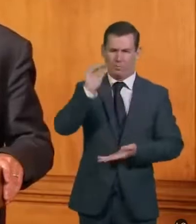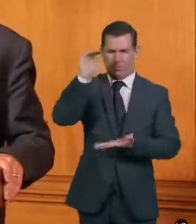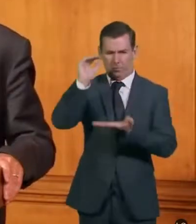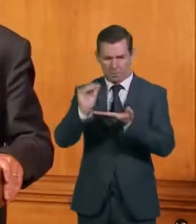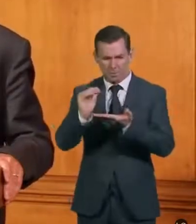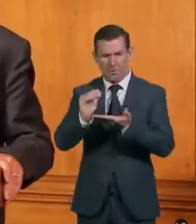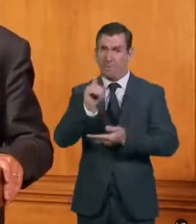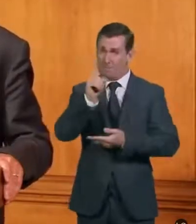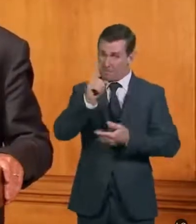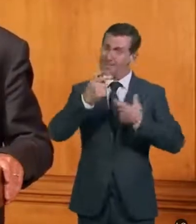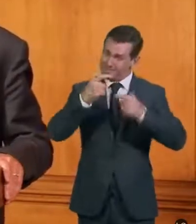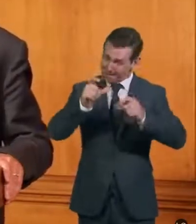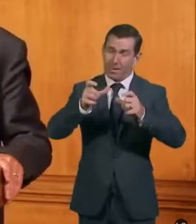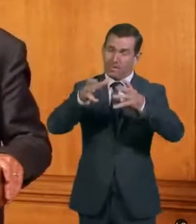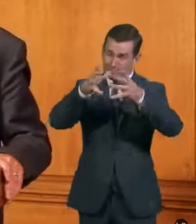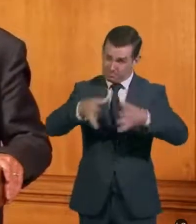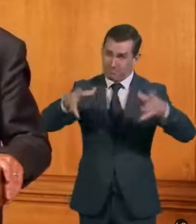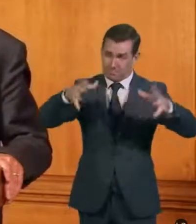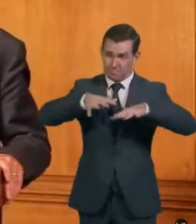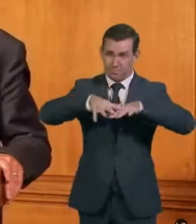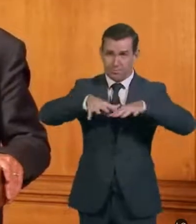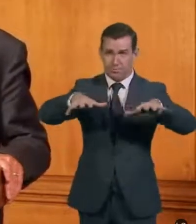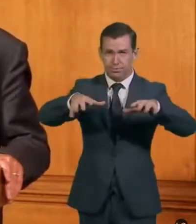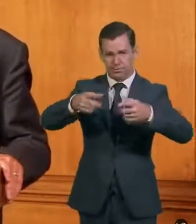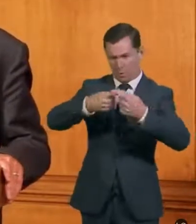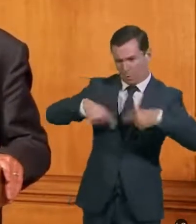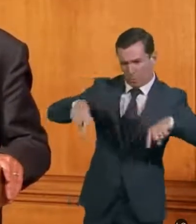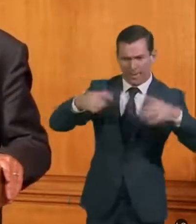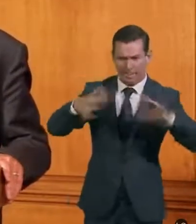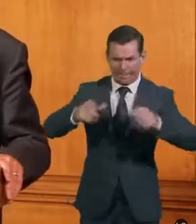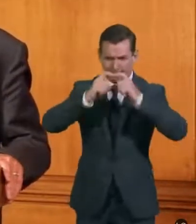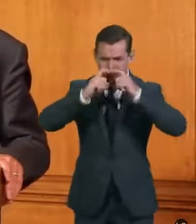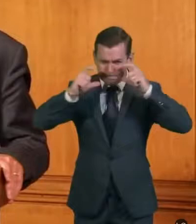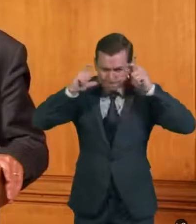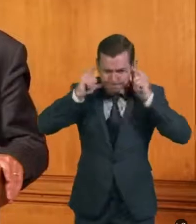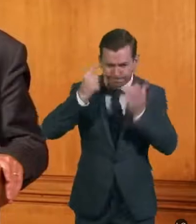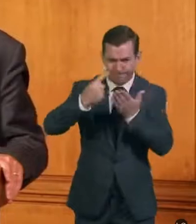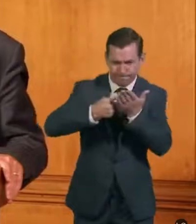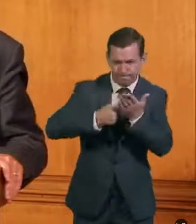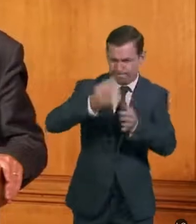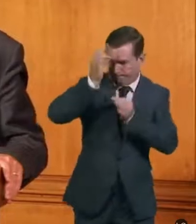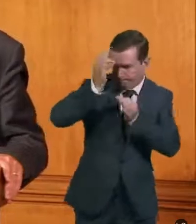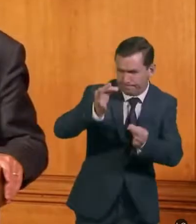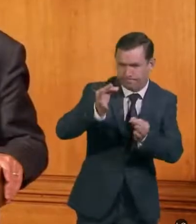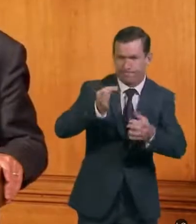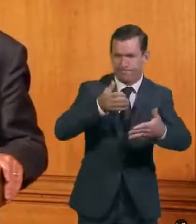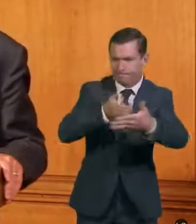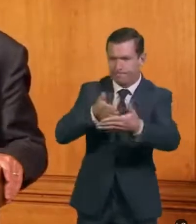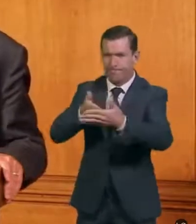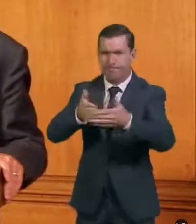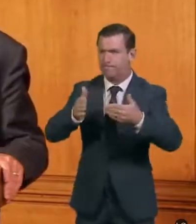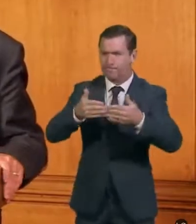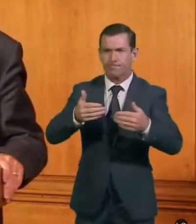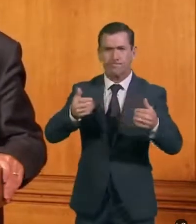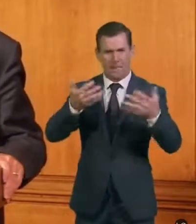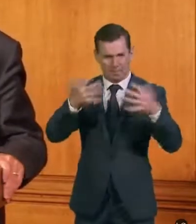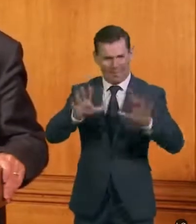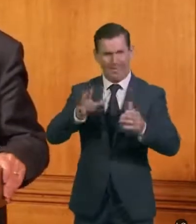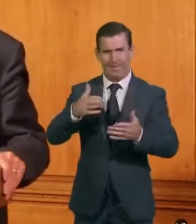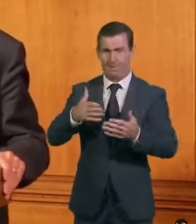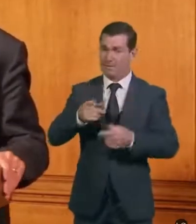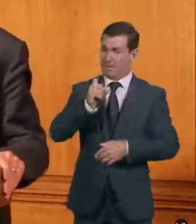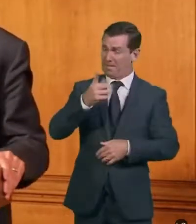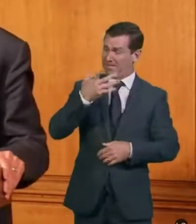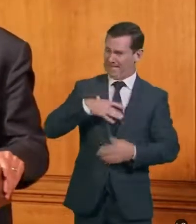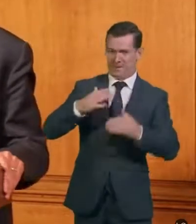get that below 1, and that's often things we need to do as individuals, then we can get this back under control. But at the moment, you can